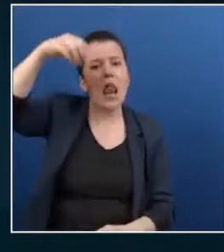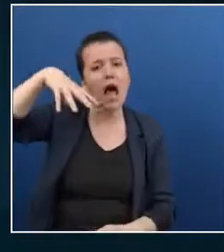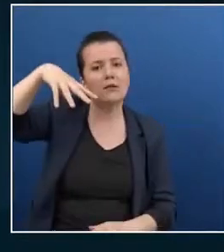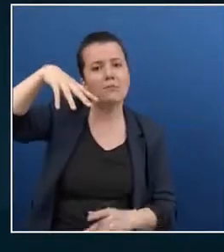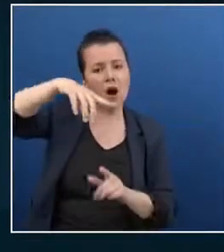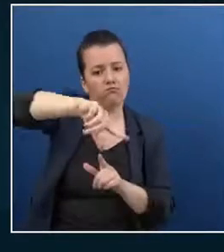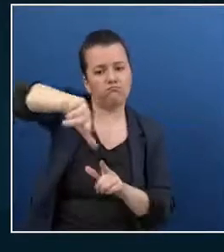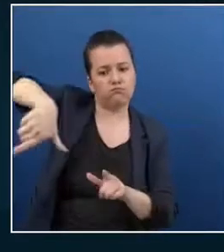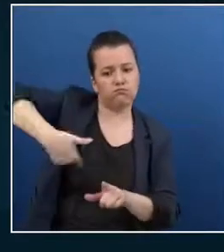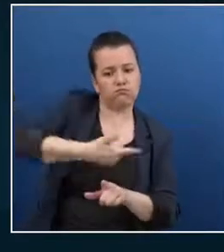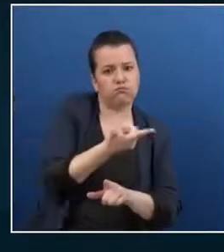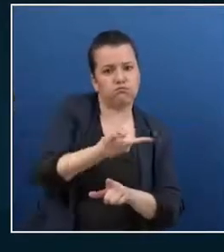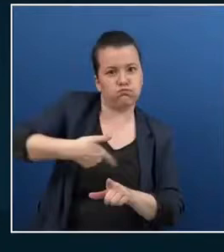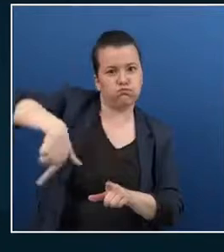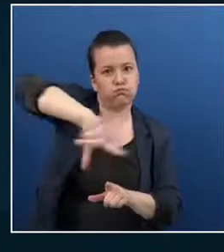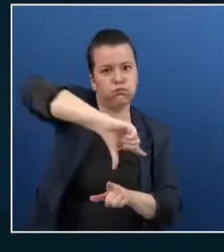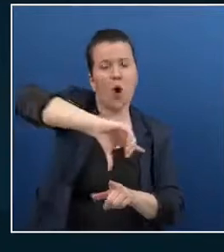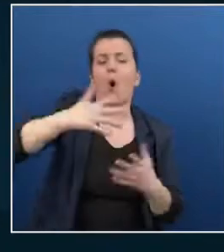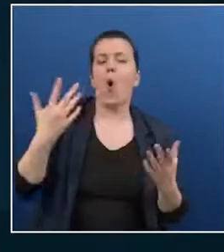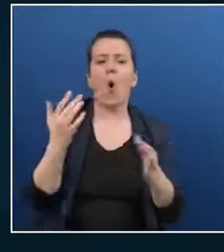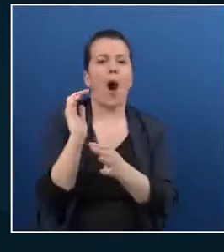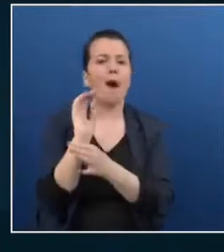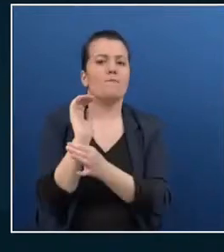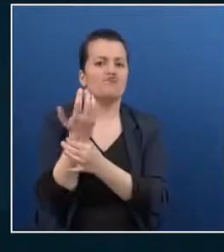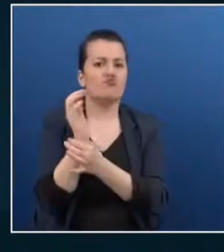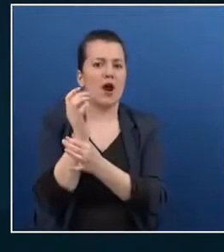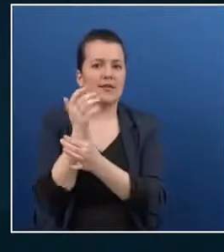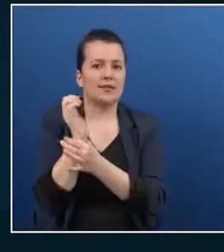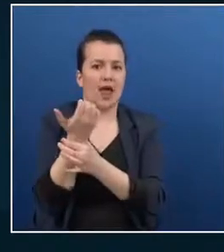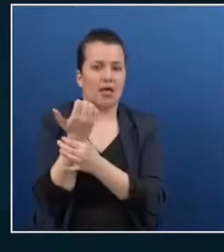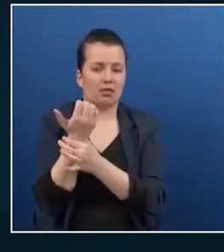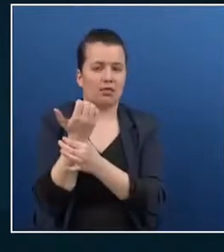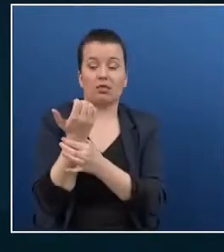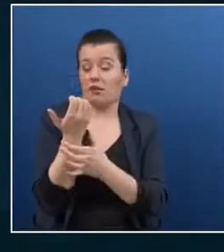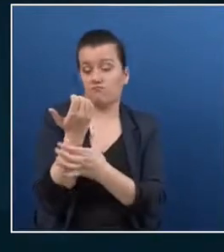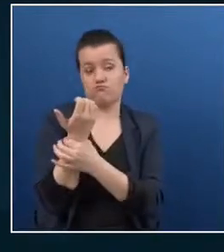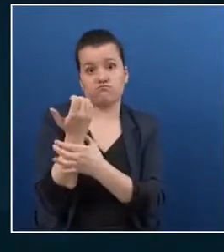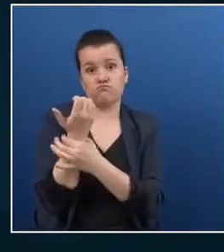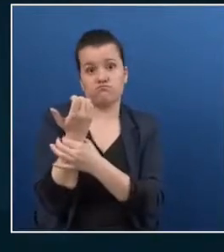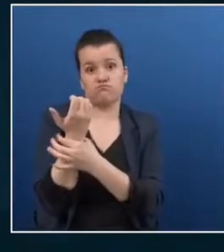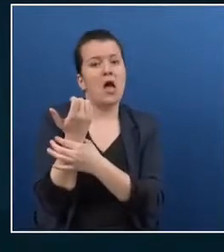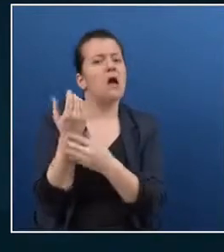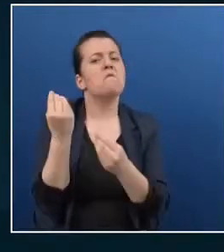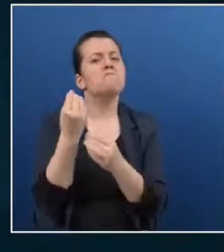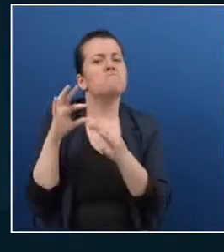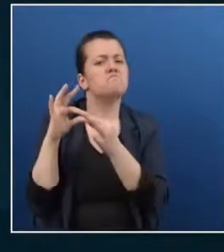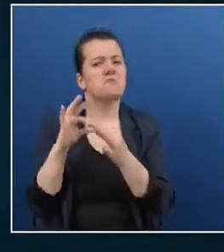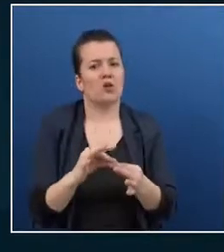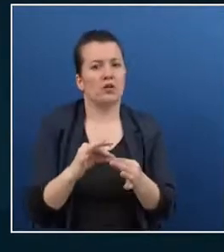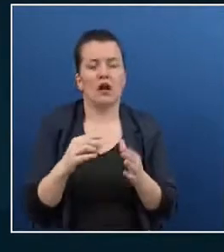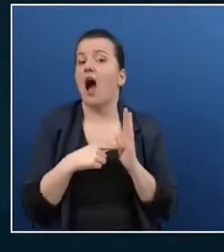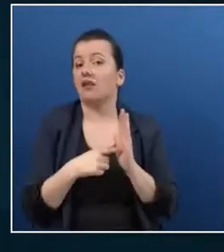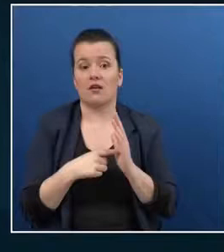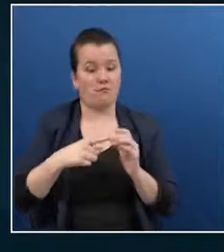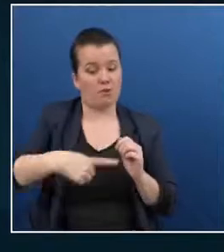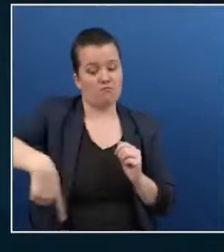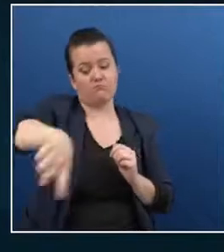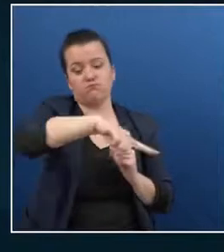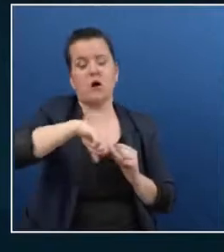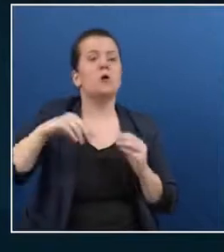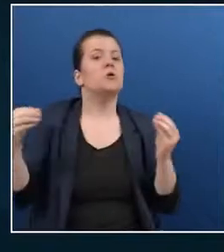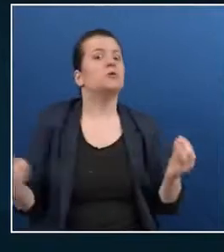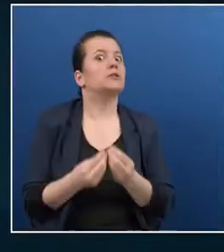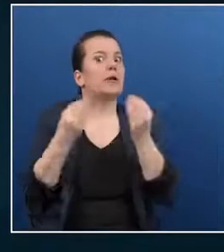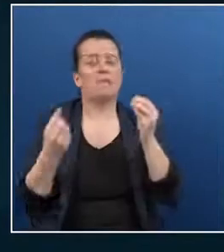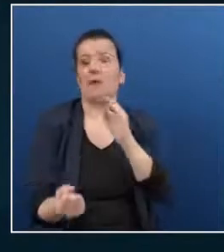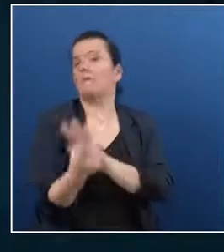bracelet, that you're wearing, that if something happened on your campus, you would